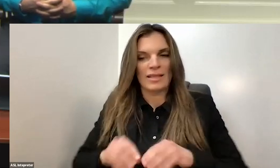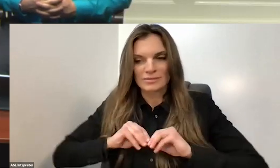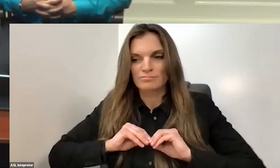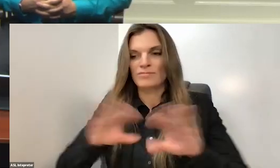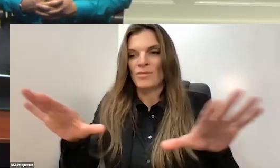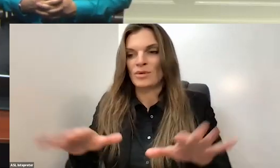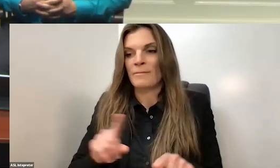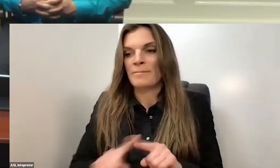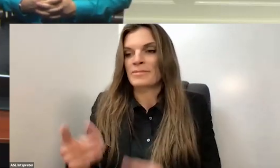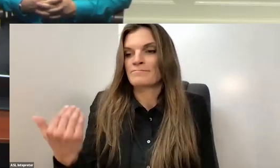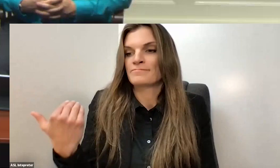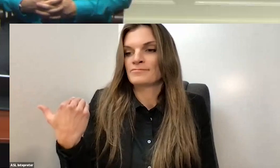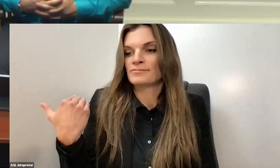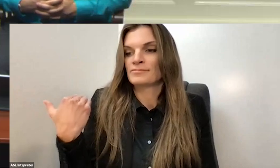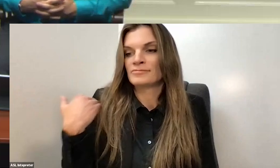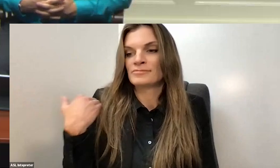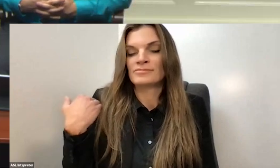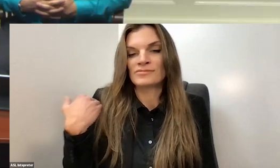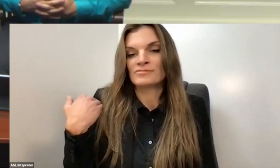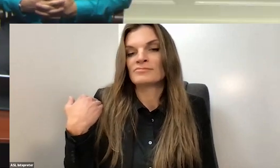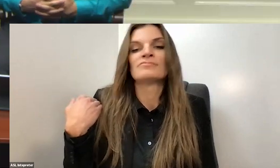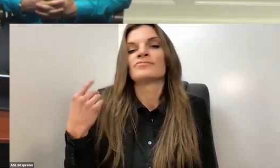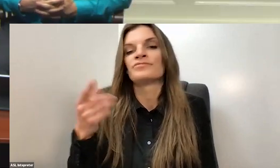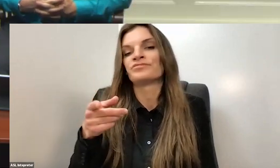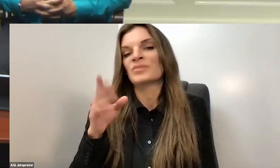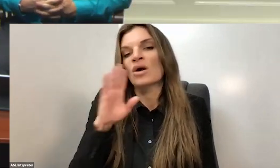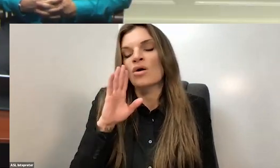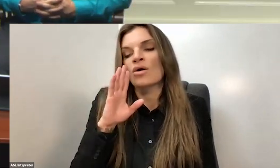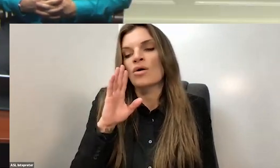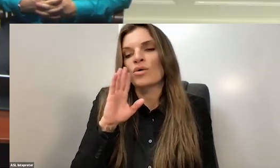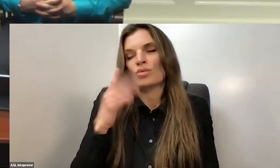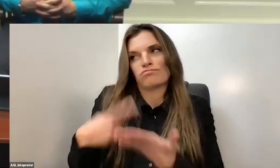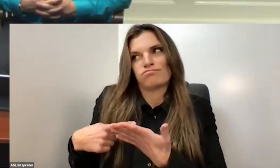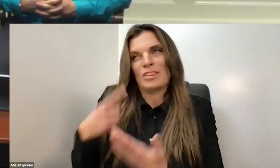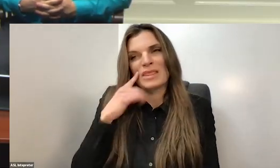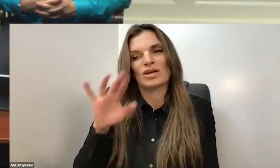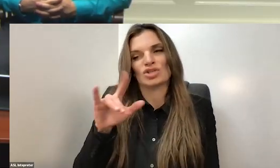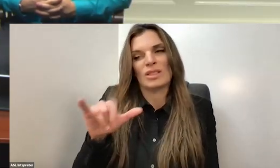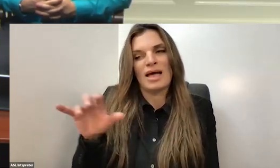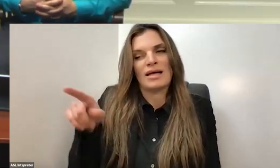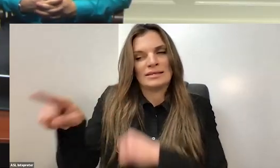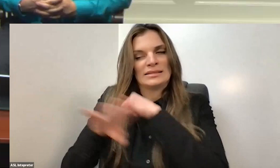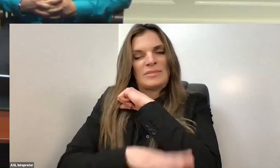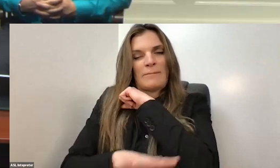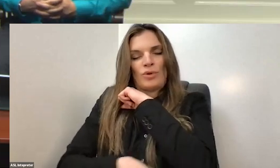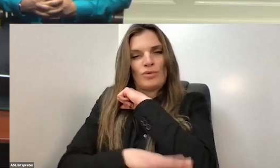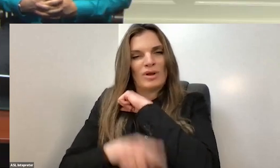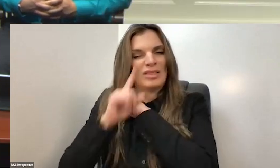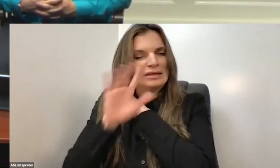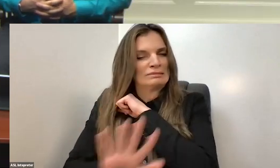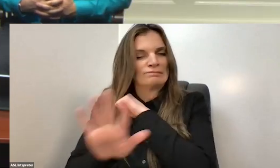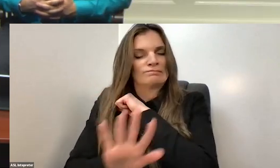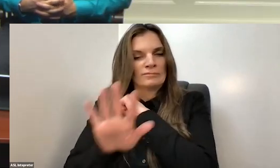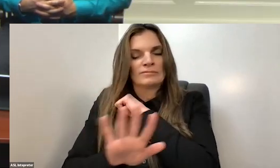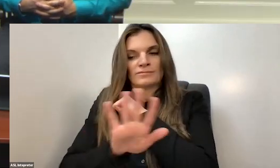is that will be coming out in the July to September timeframe. And I think what's